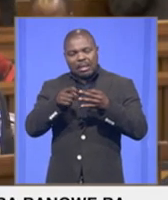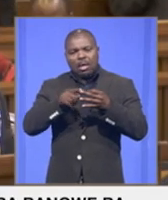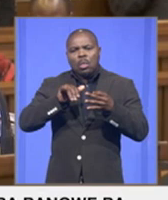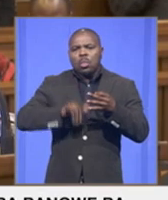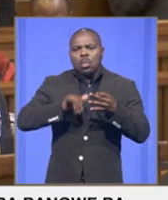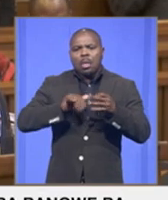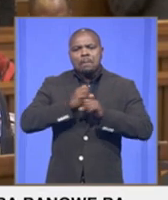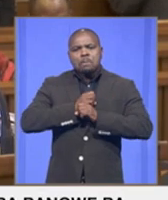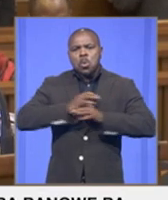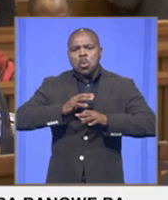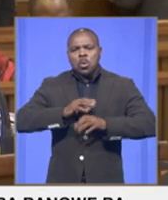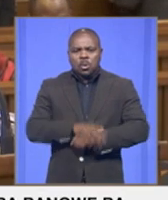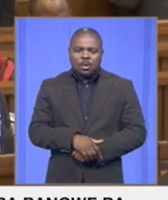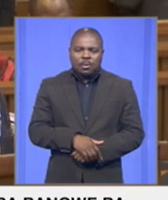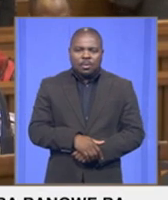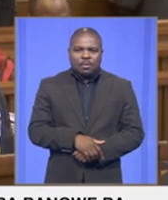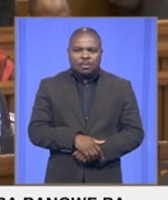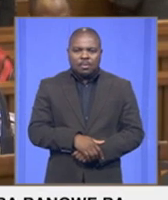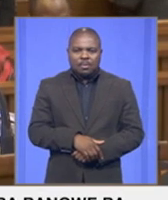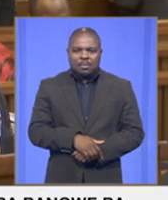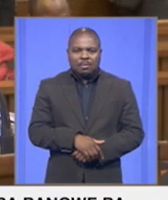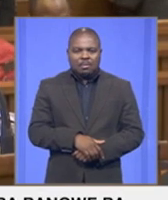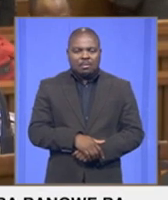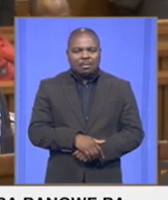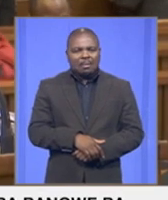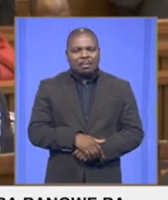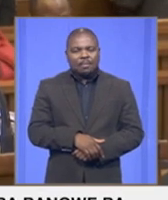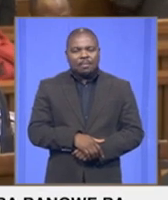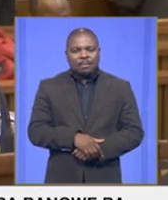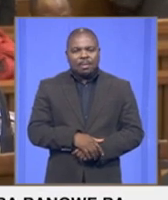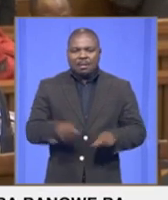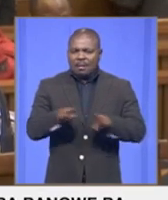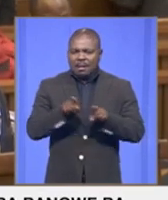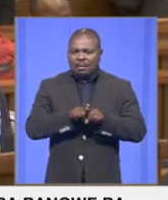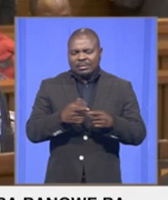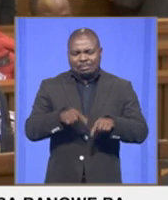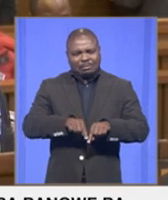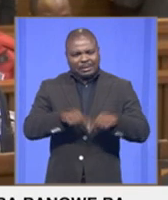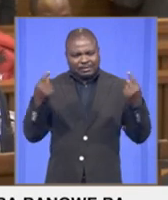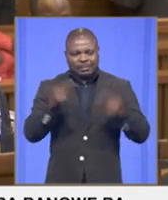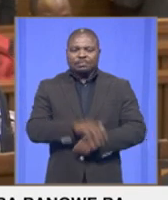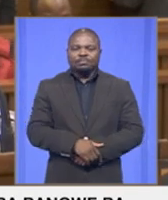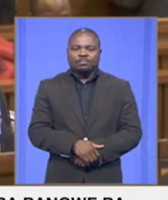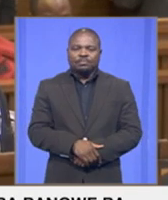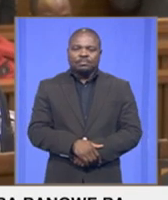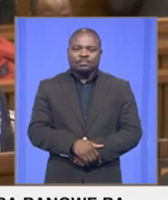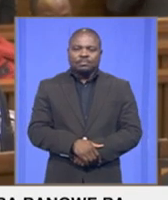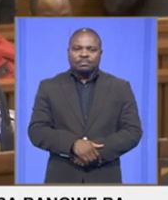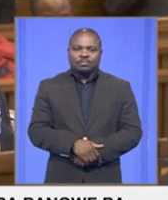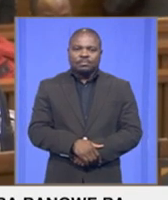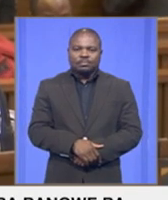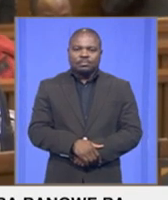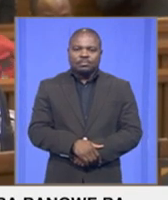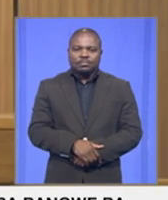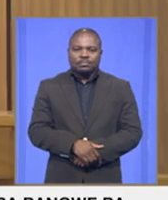sithi It was not like as in pa as it previously, but this sound was like in a